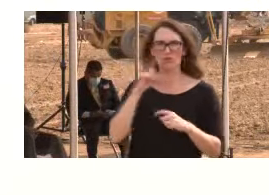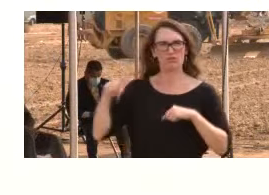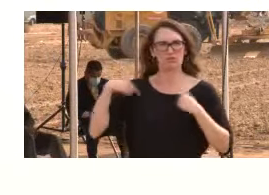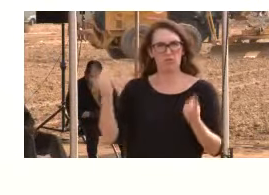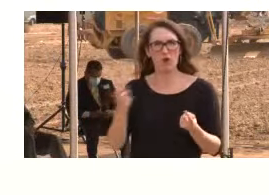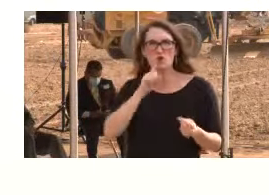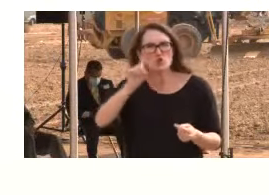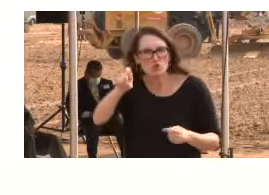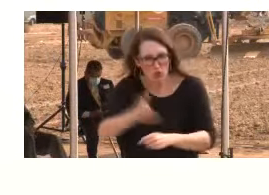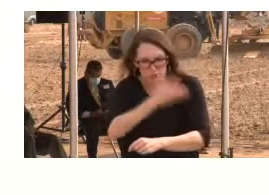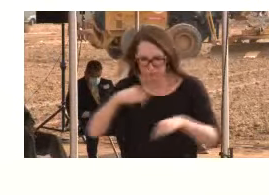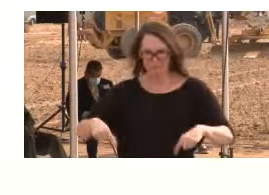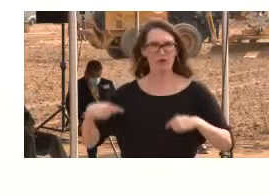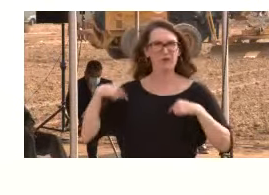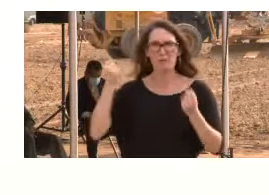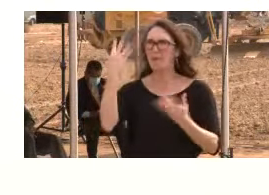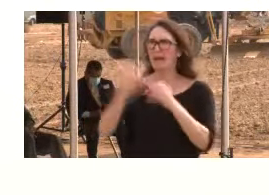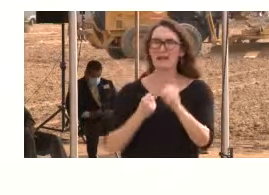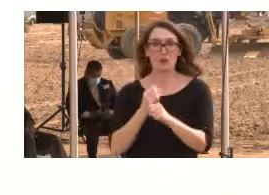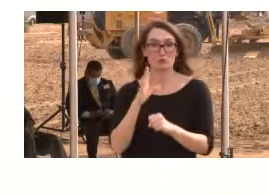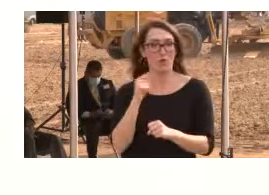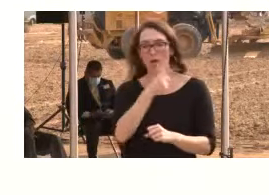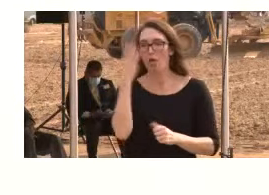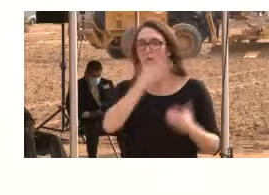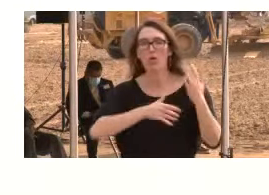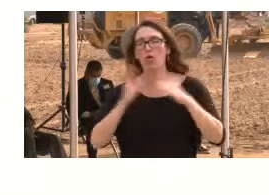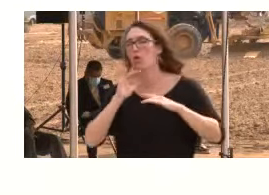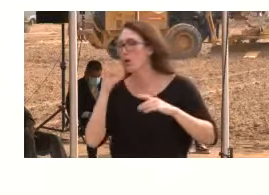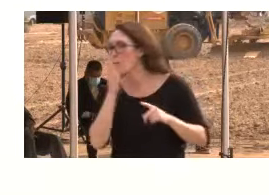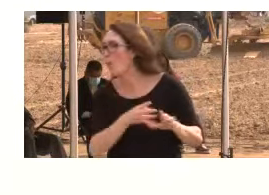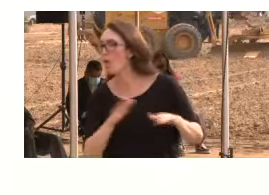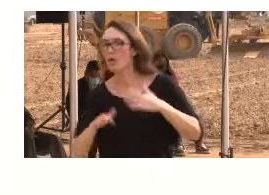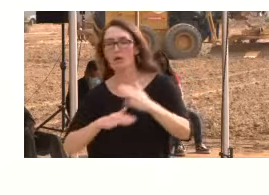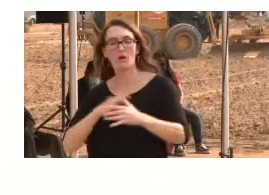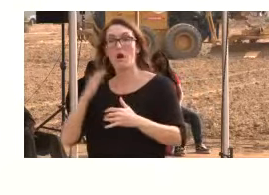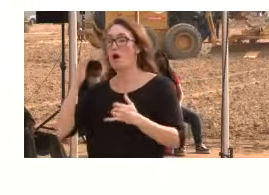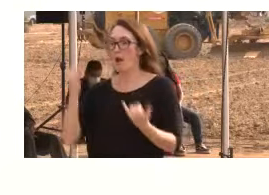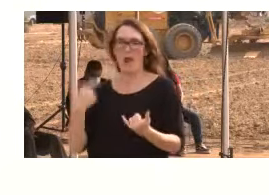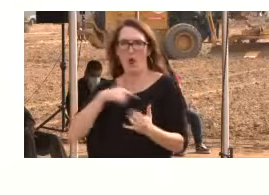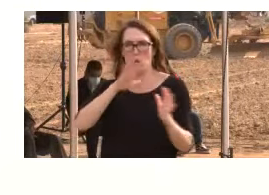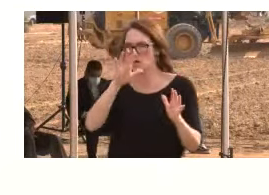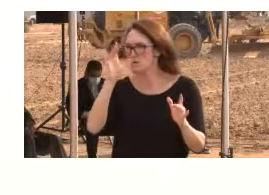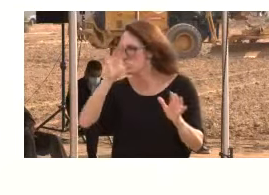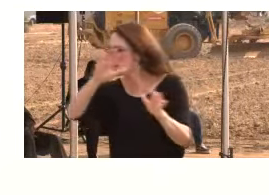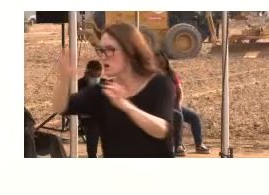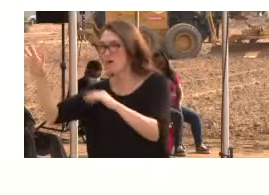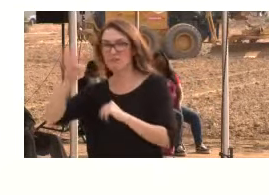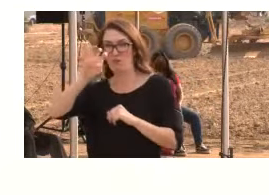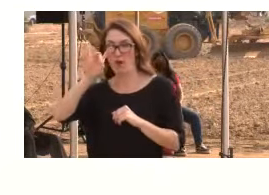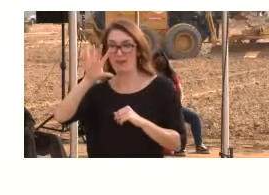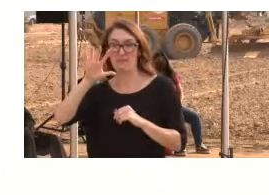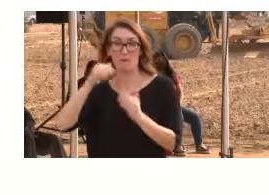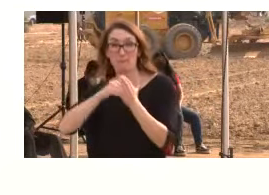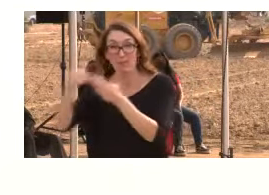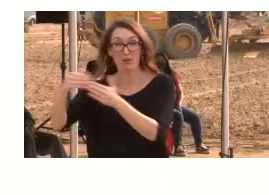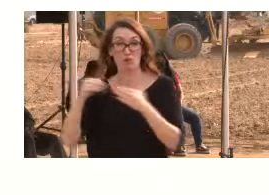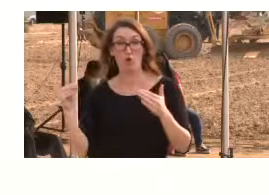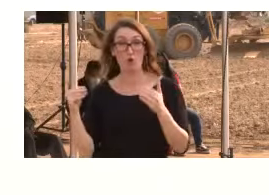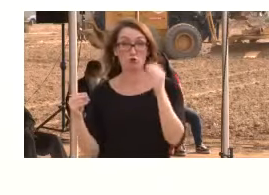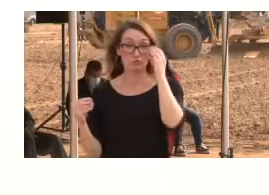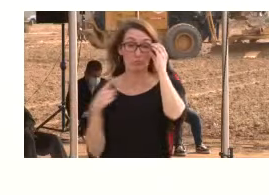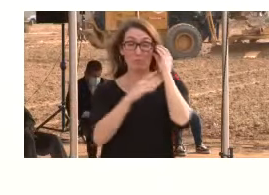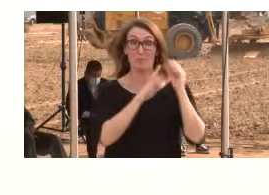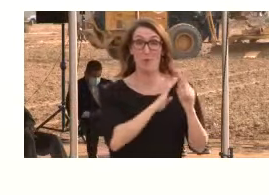make education affordable and accessible to everyone. So we did that, $485 million, and the